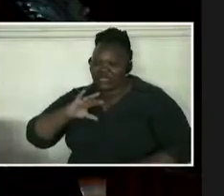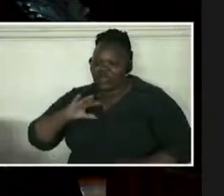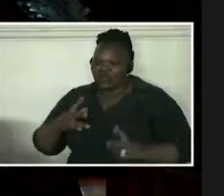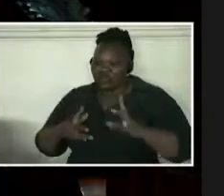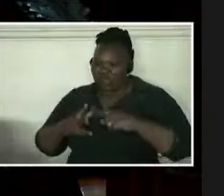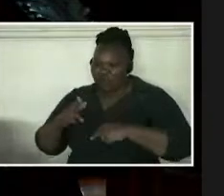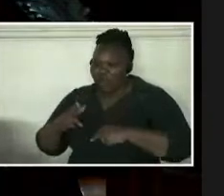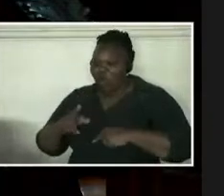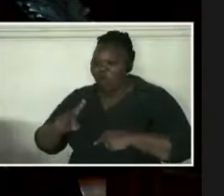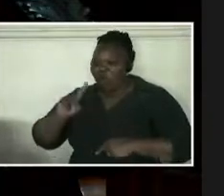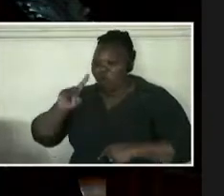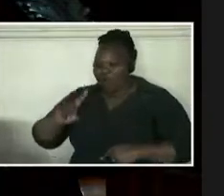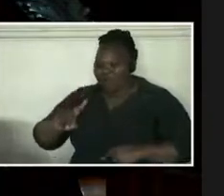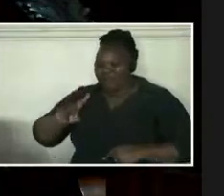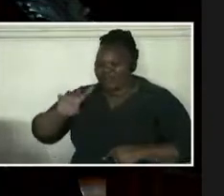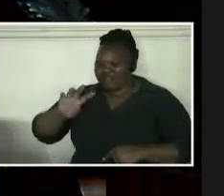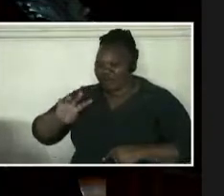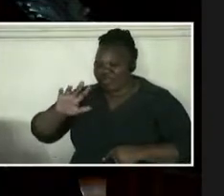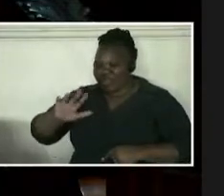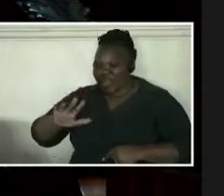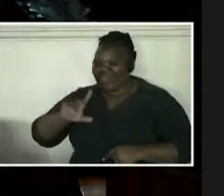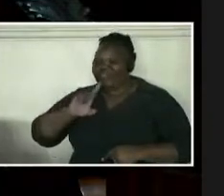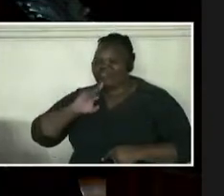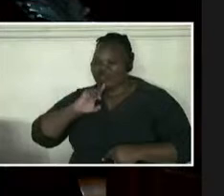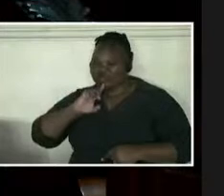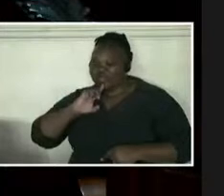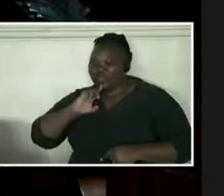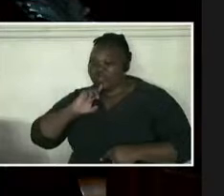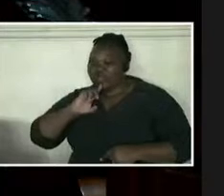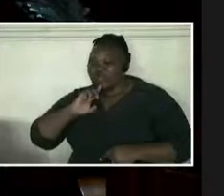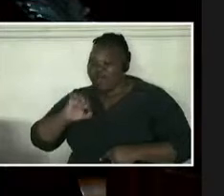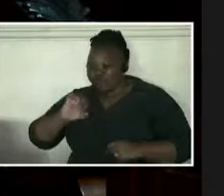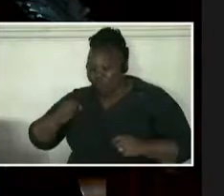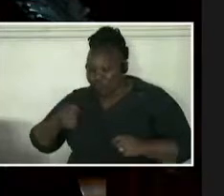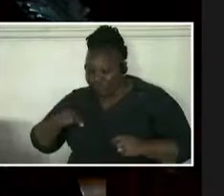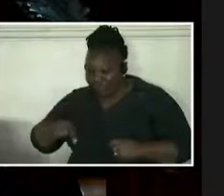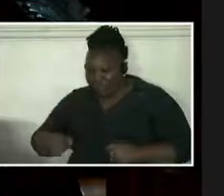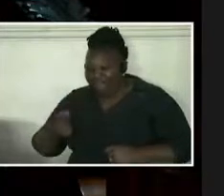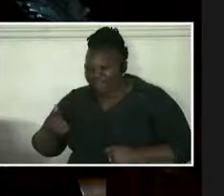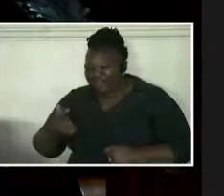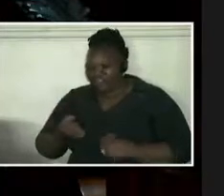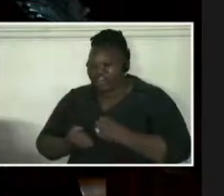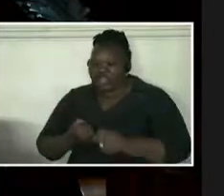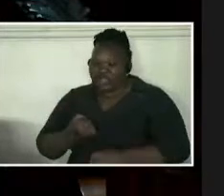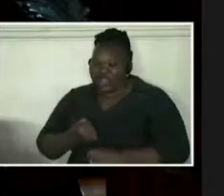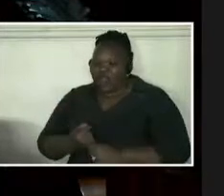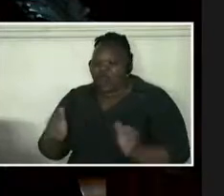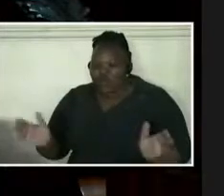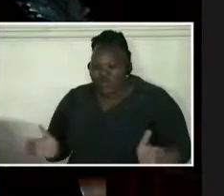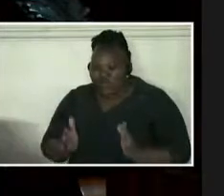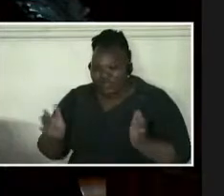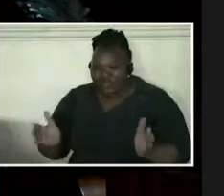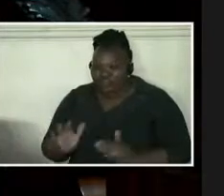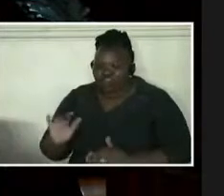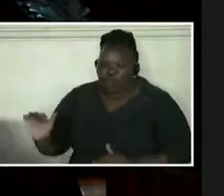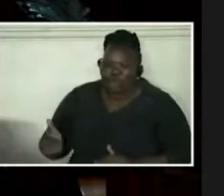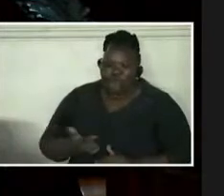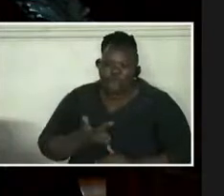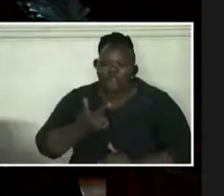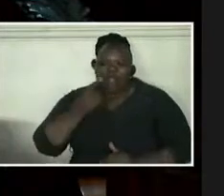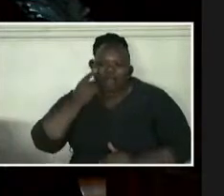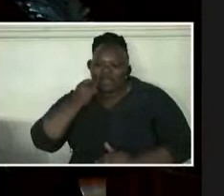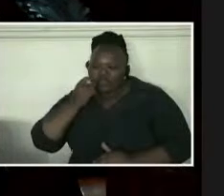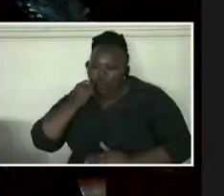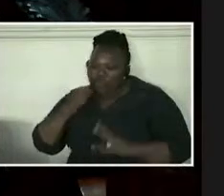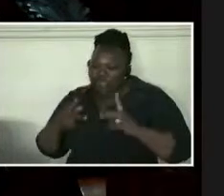149 000 boys and men will be made during this financial year once again we encourage all men to get medically